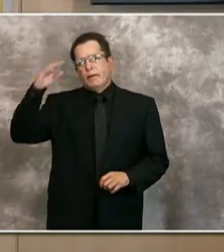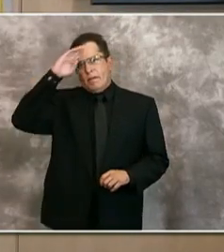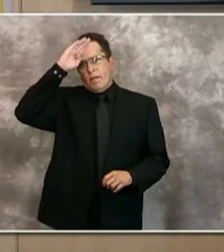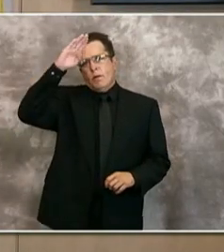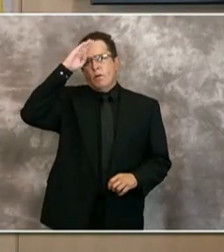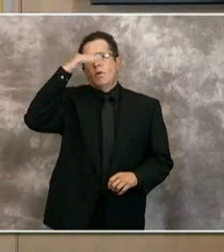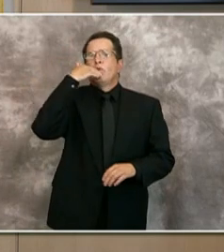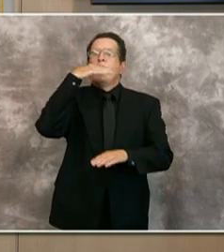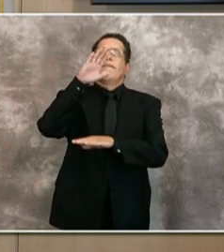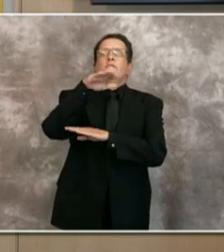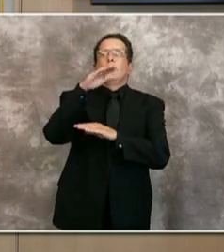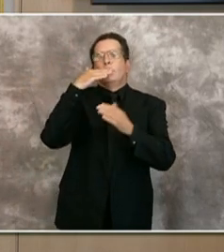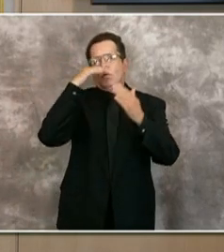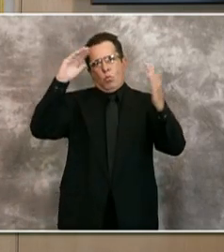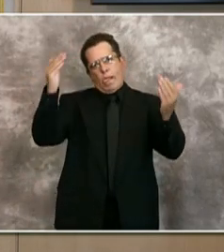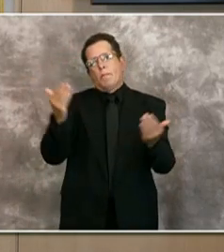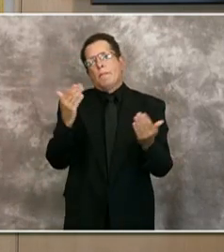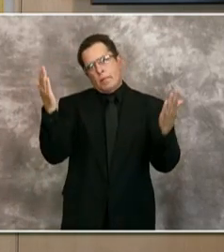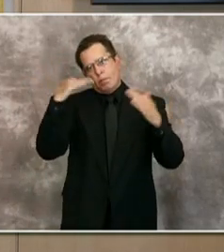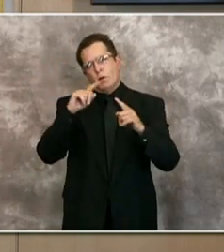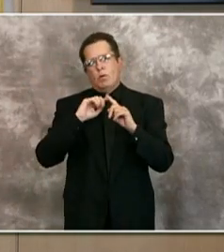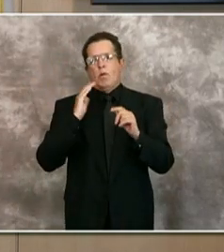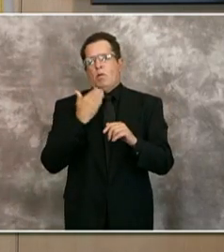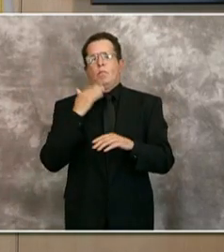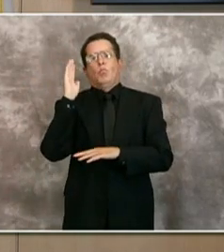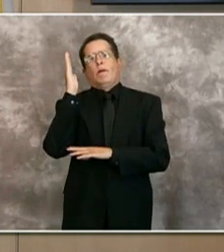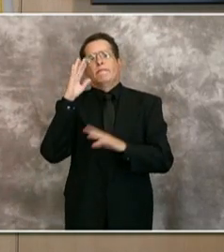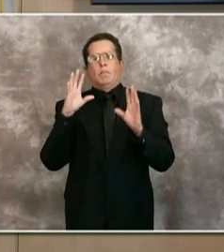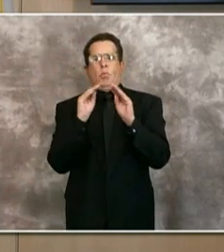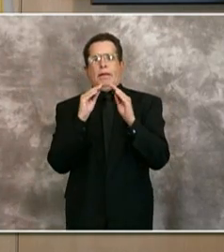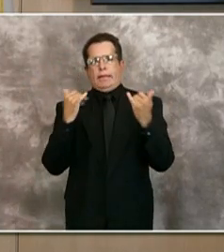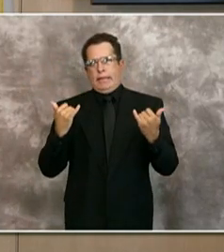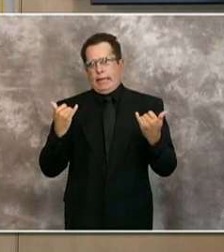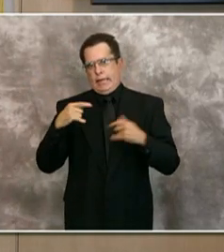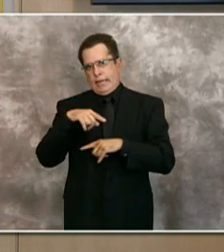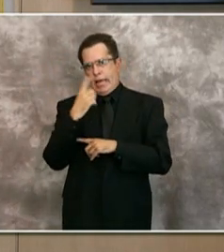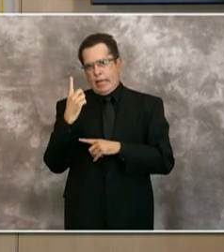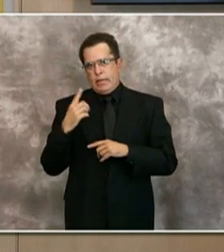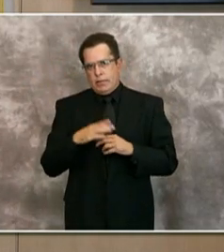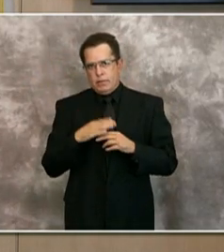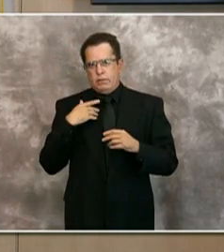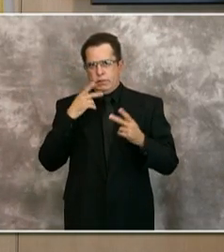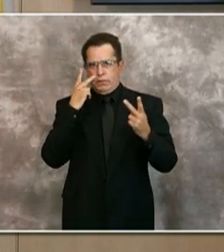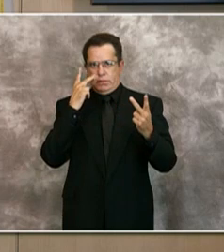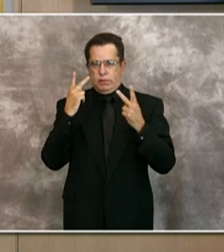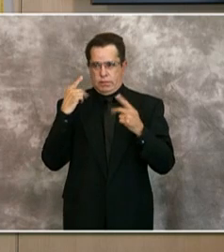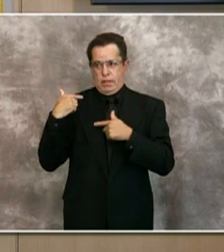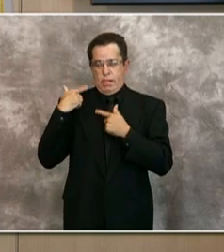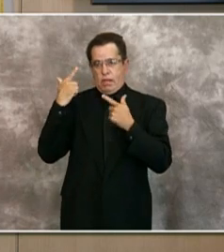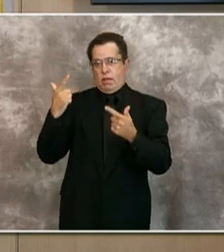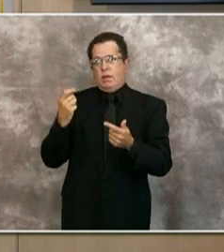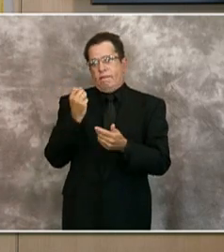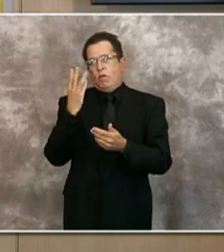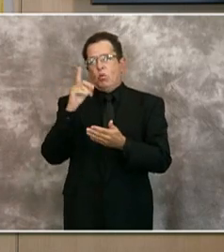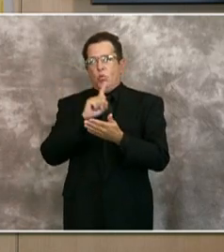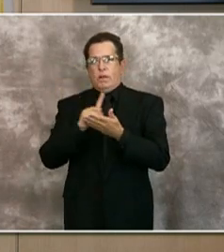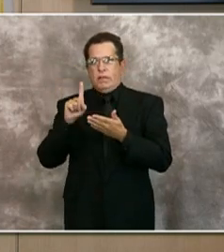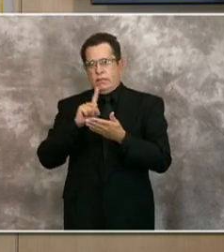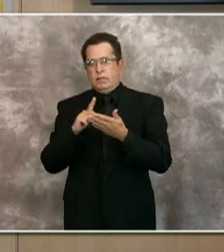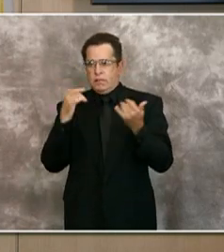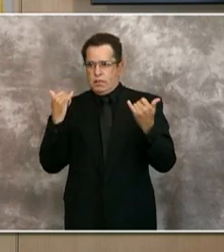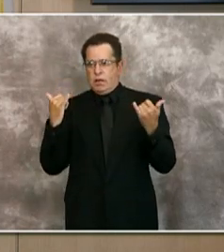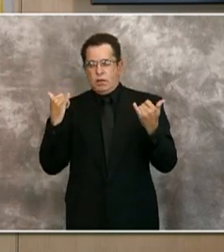afternoon and welcome to our media briefing. We know the last few weeks have brought a lot of change as we begin